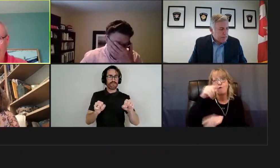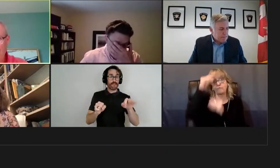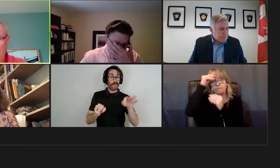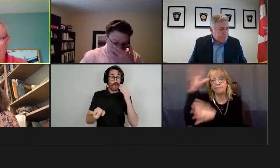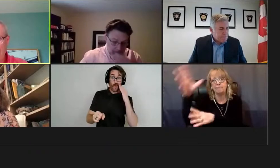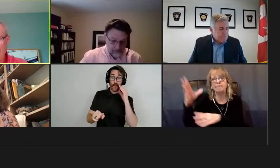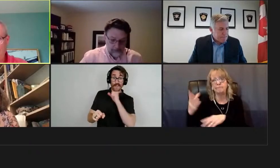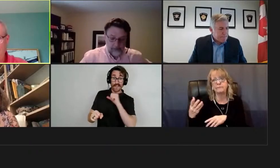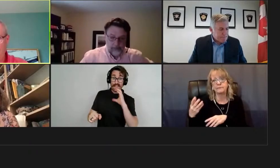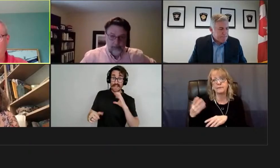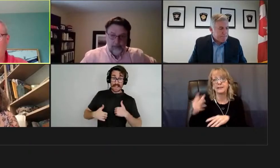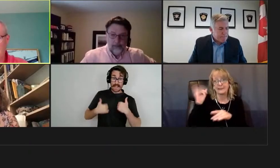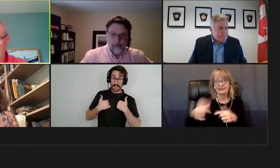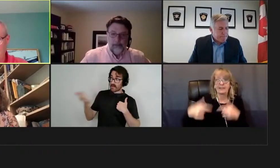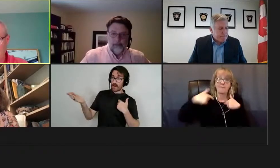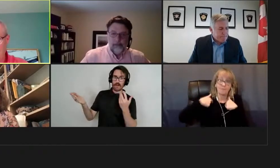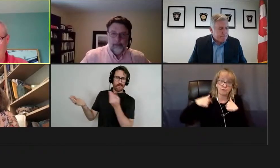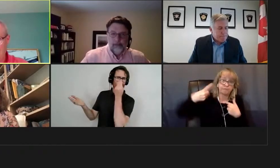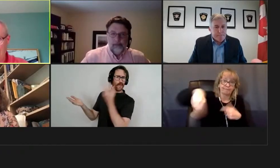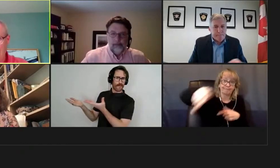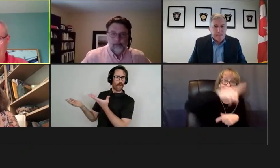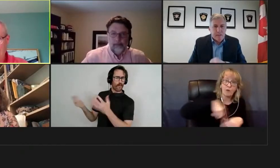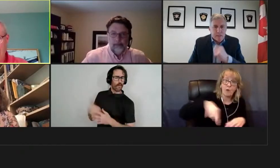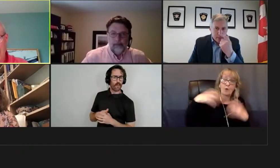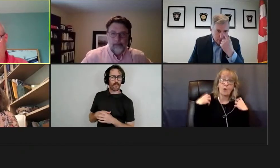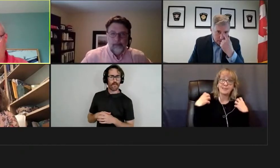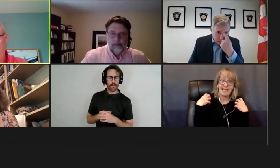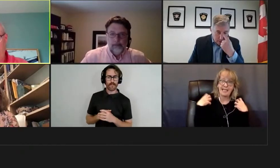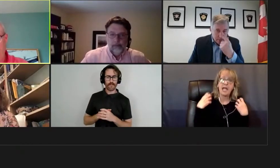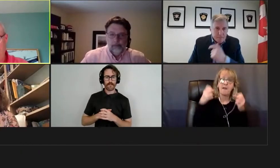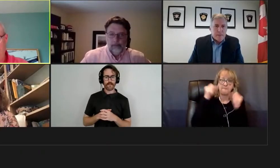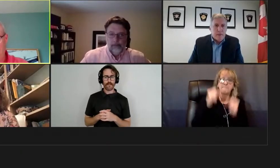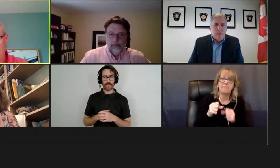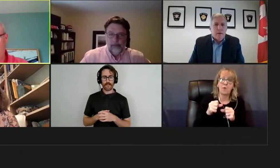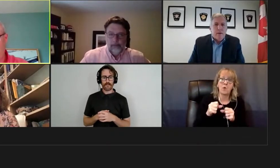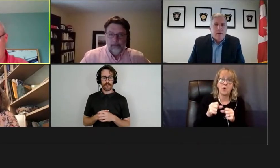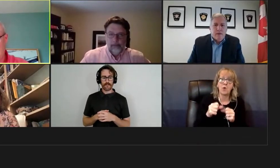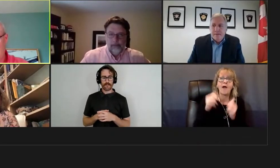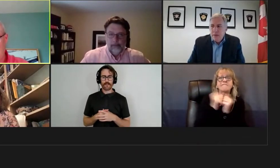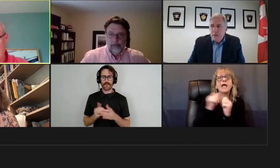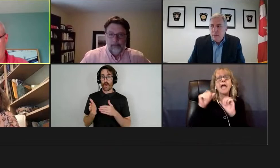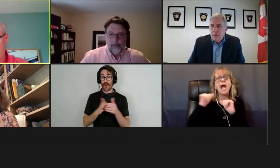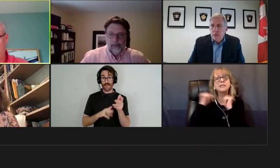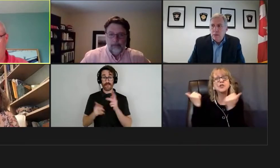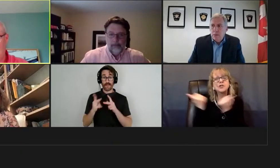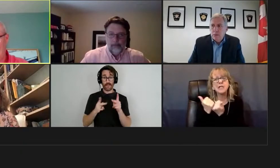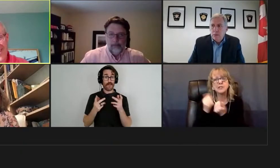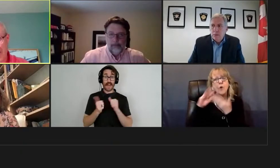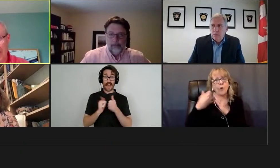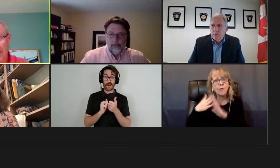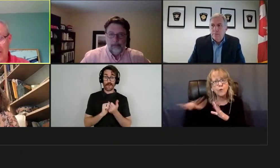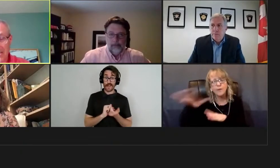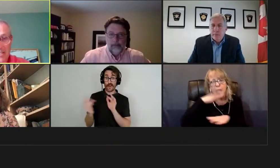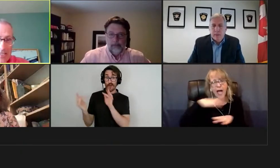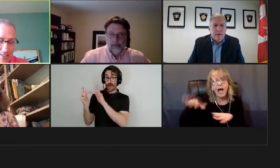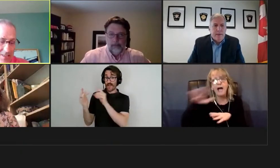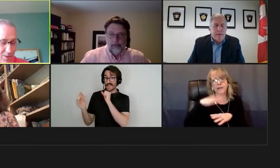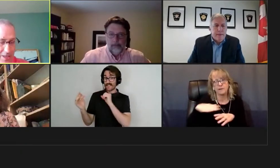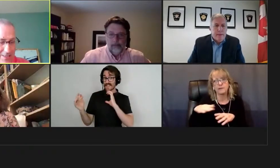in our communities and with our community associations, who often have different ways to contact the community than the city